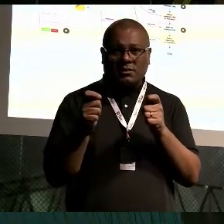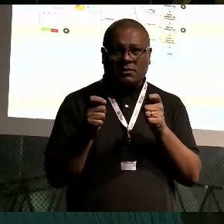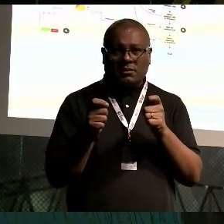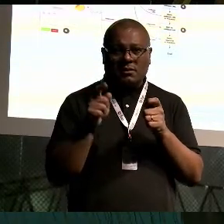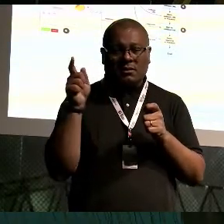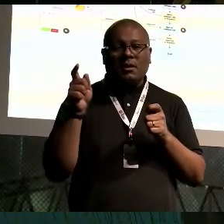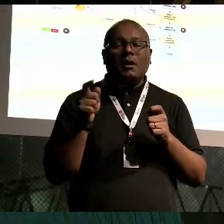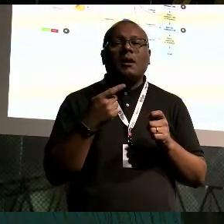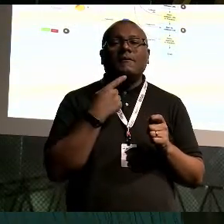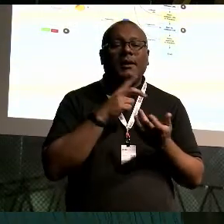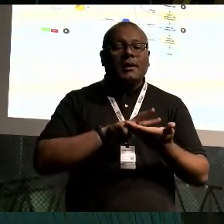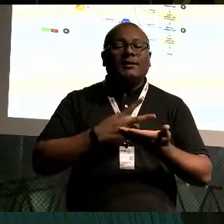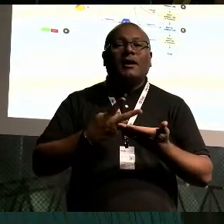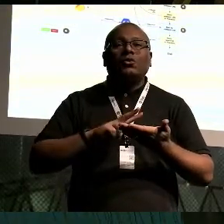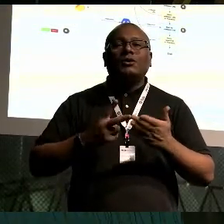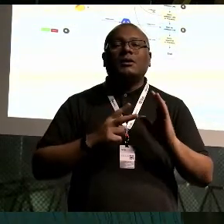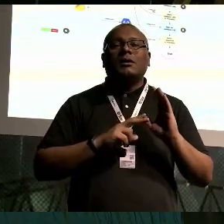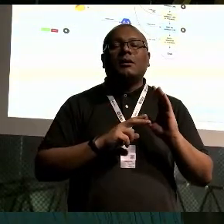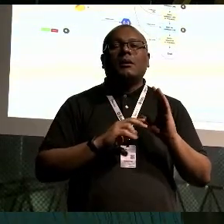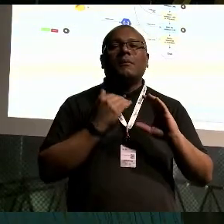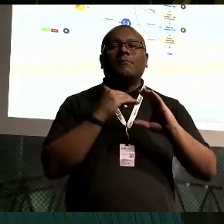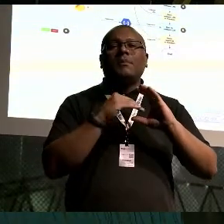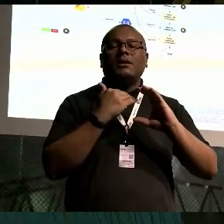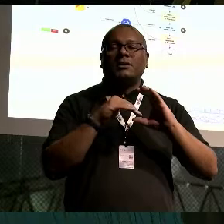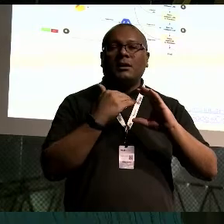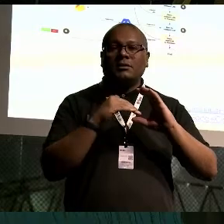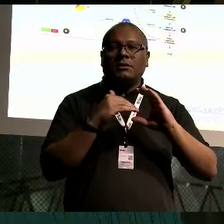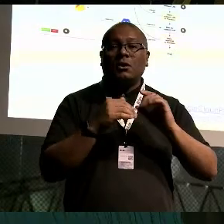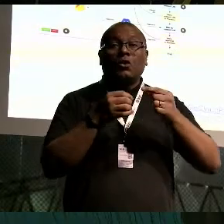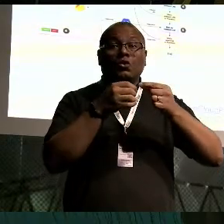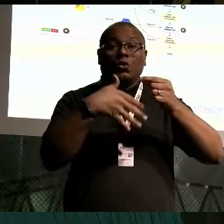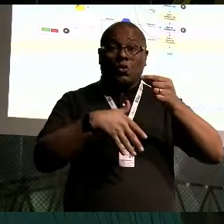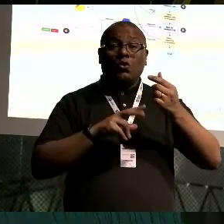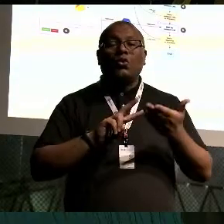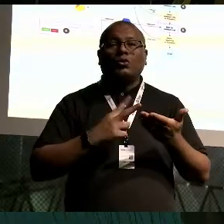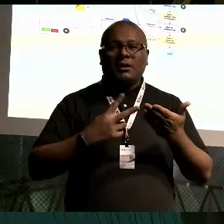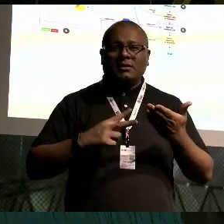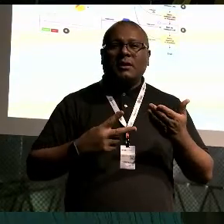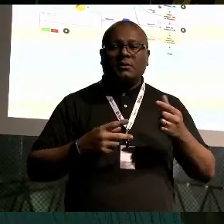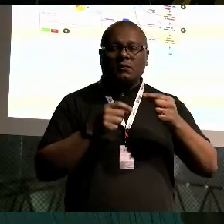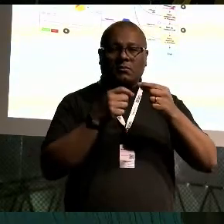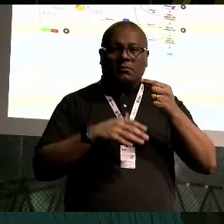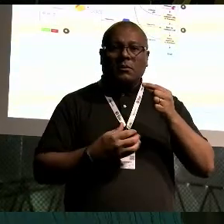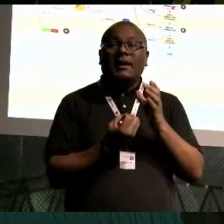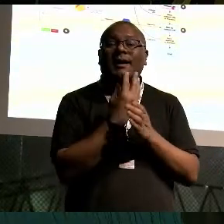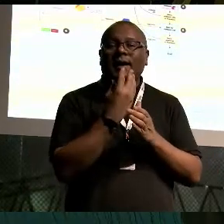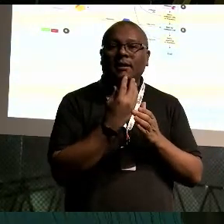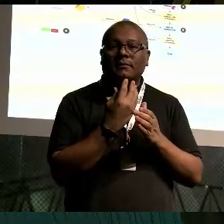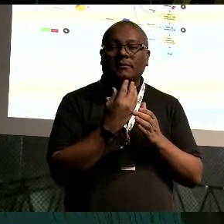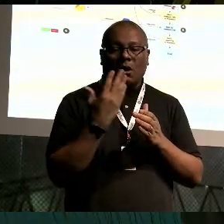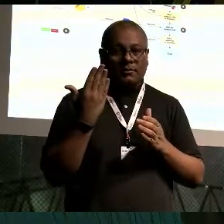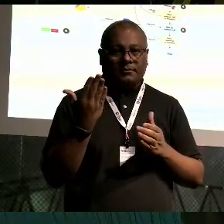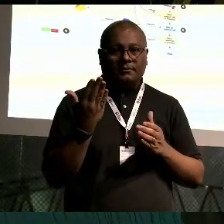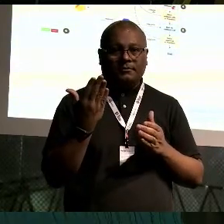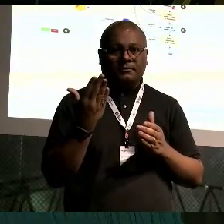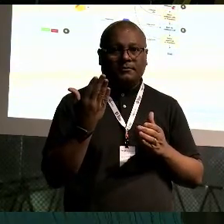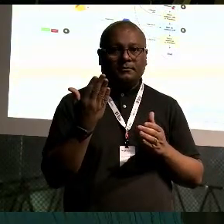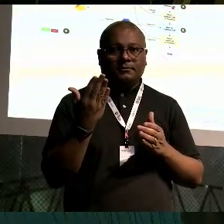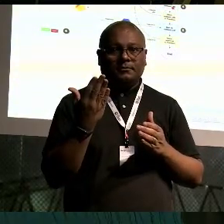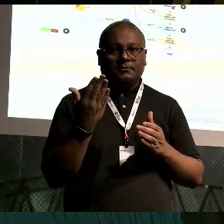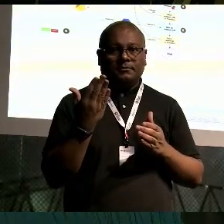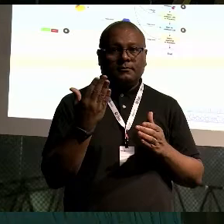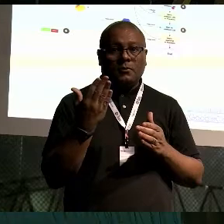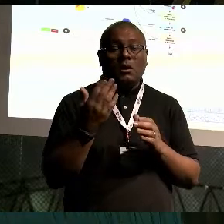translates messages. You do the translation. Then you create an HTTP endpoint and